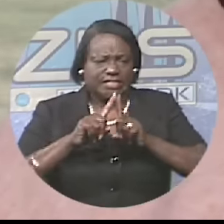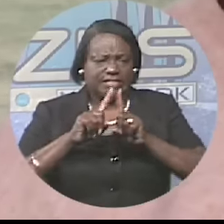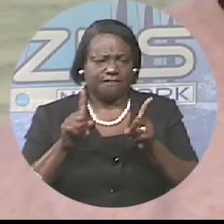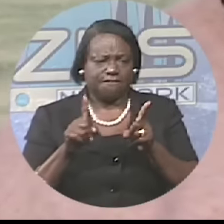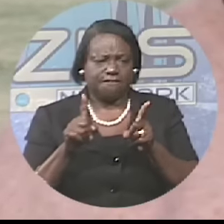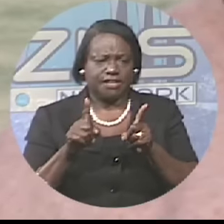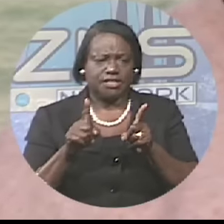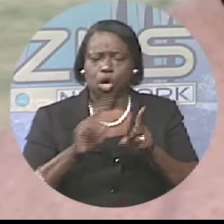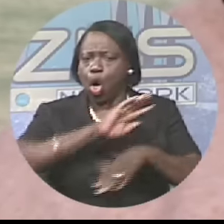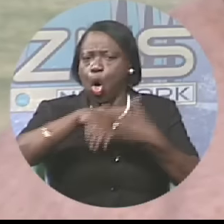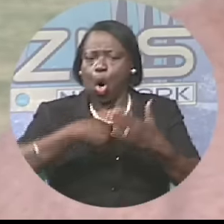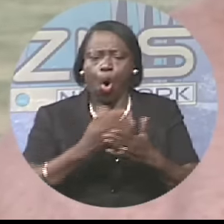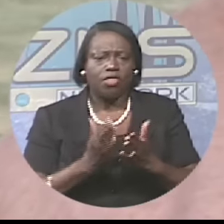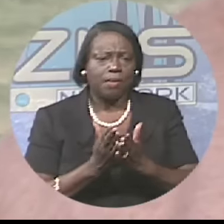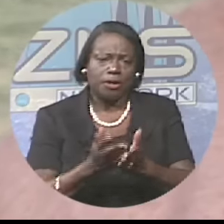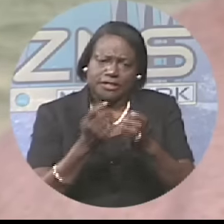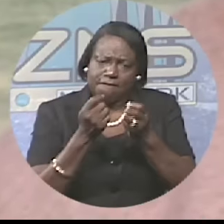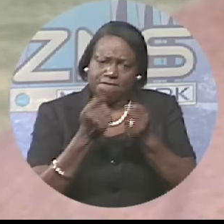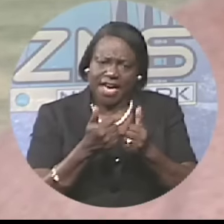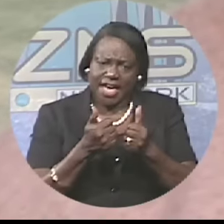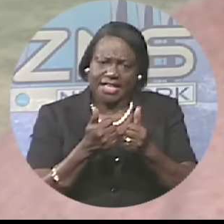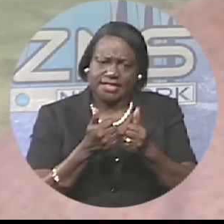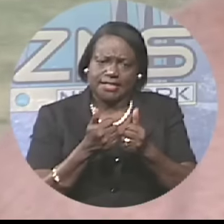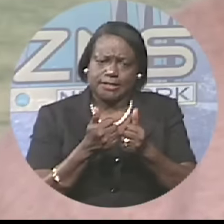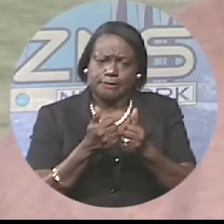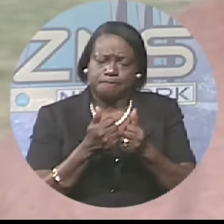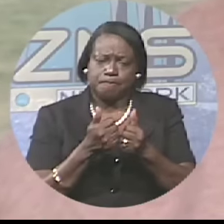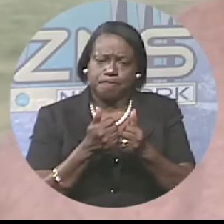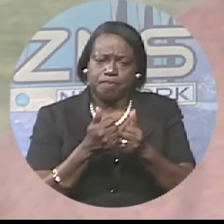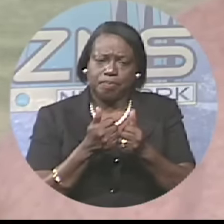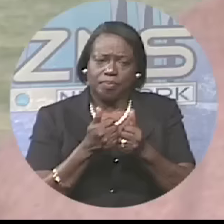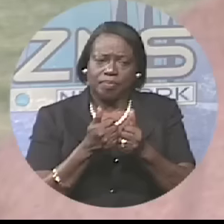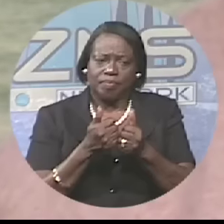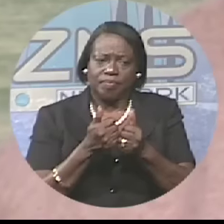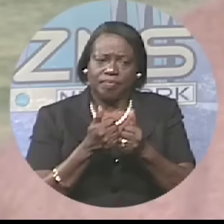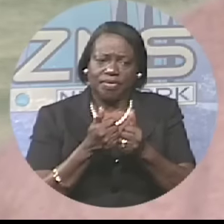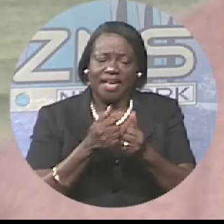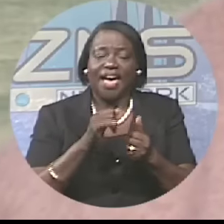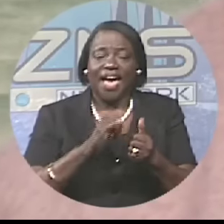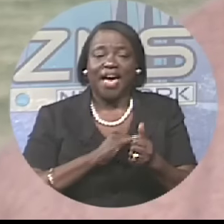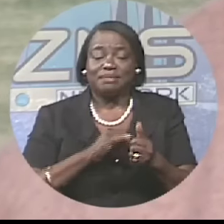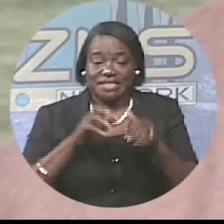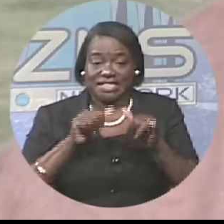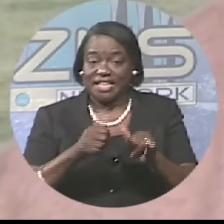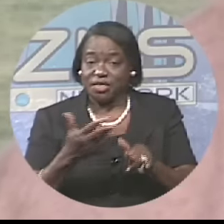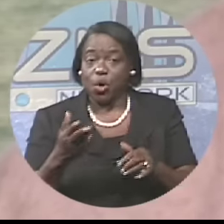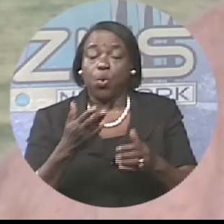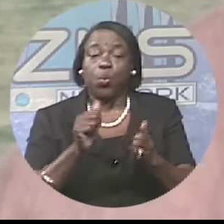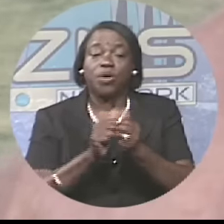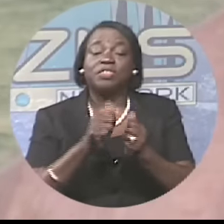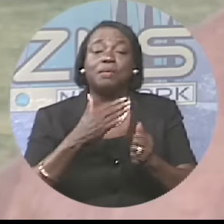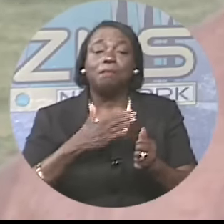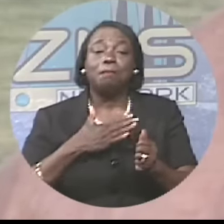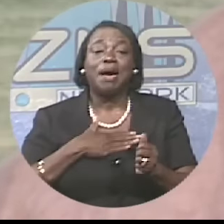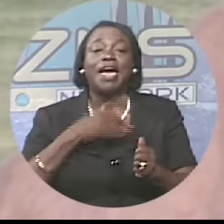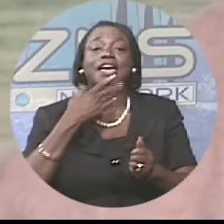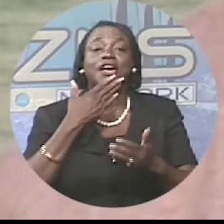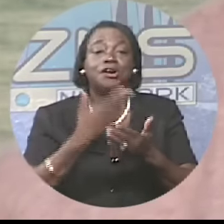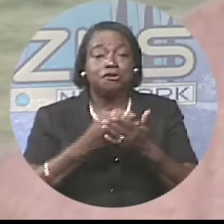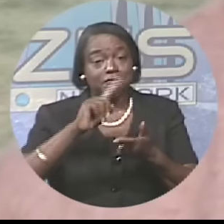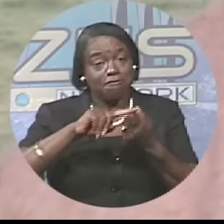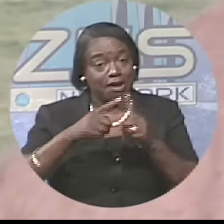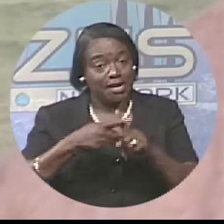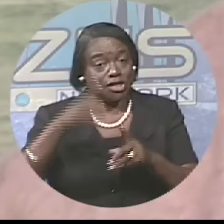always different. All the boats them is fast, and I'm still there with my good friend, Dr. Philip McVie, and I think we got a good chance too